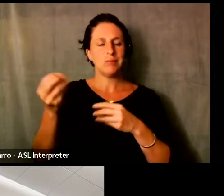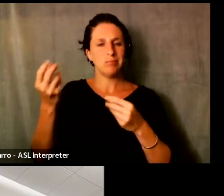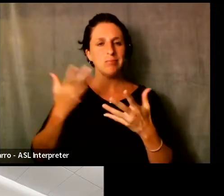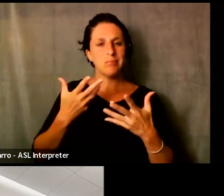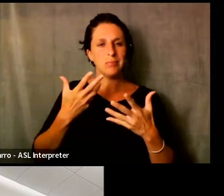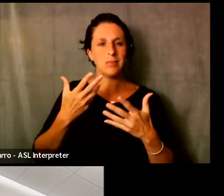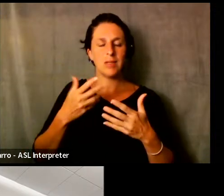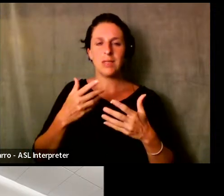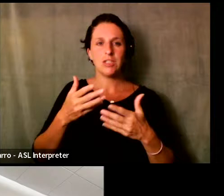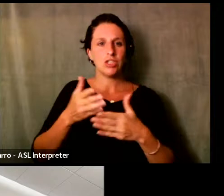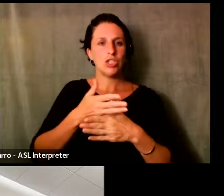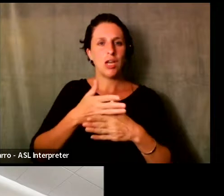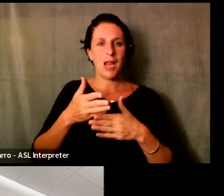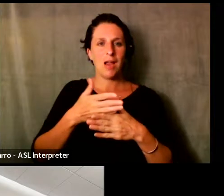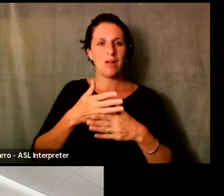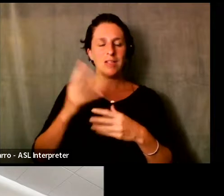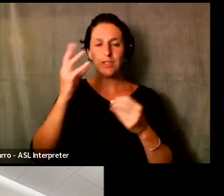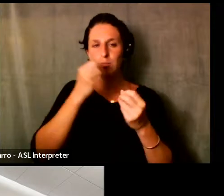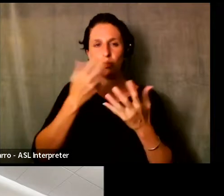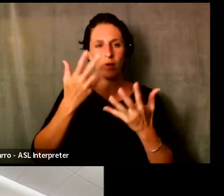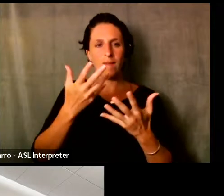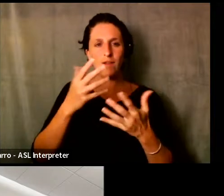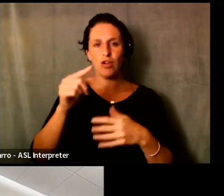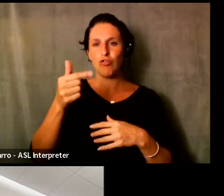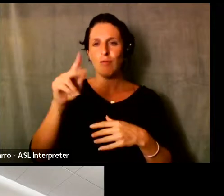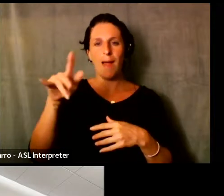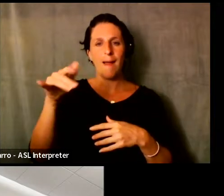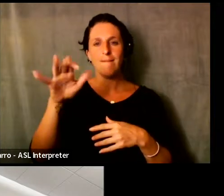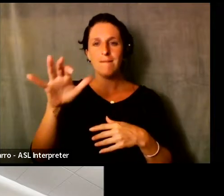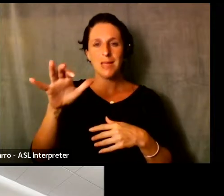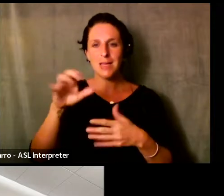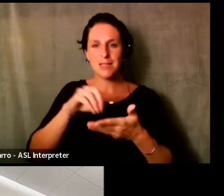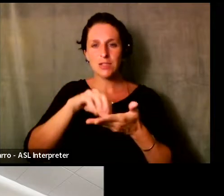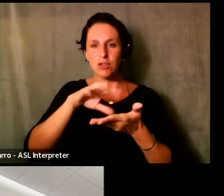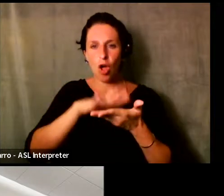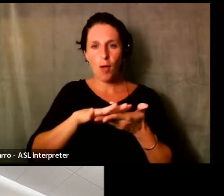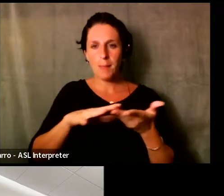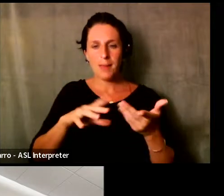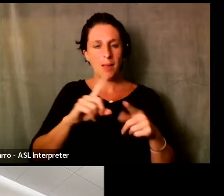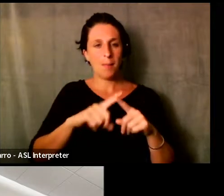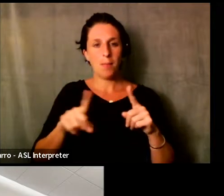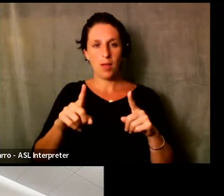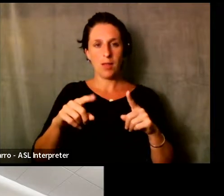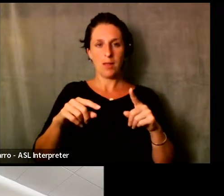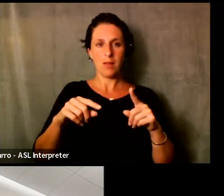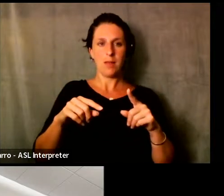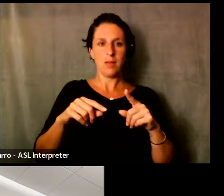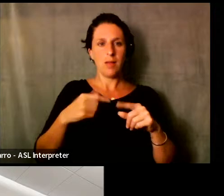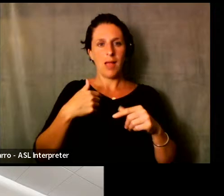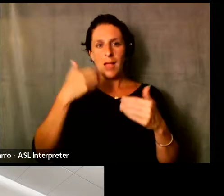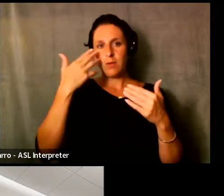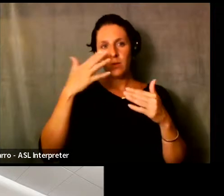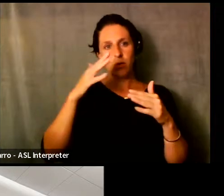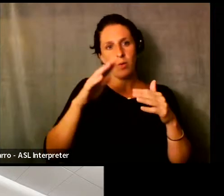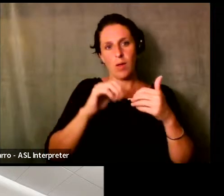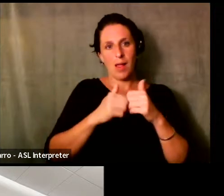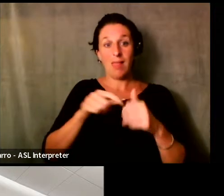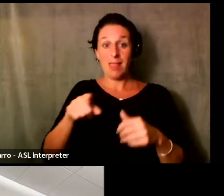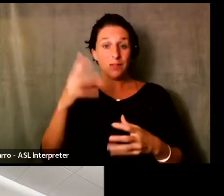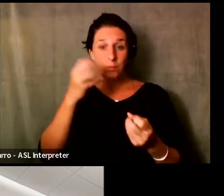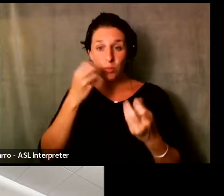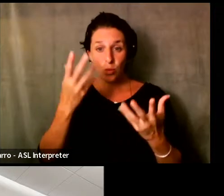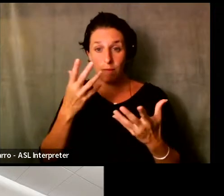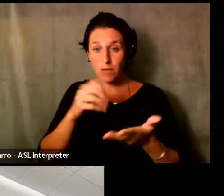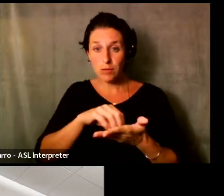a beautiful graphic document, but I don't know how, like, that's a beautiful document that